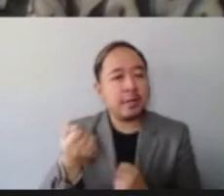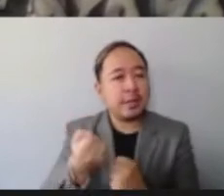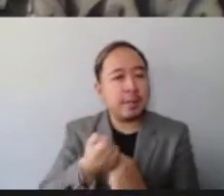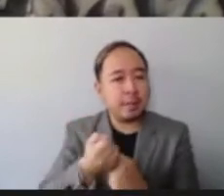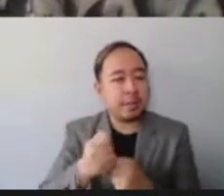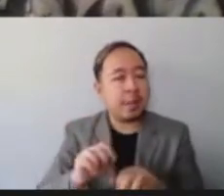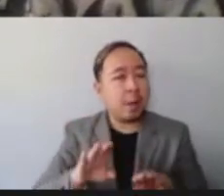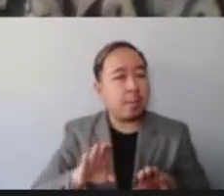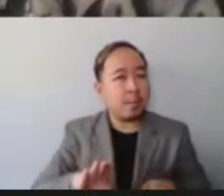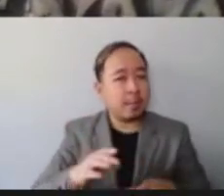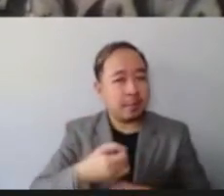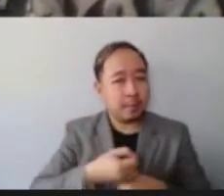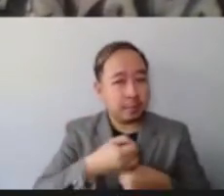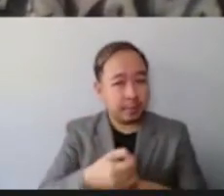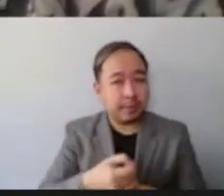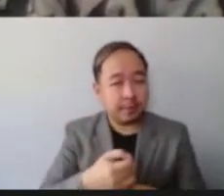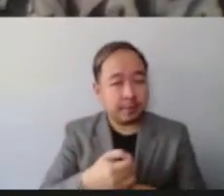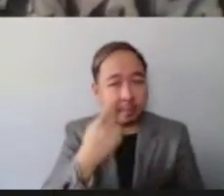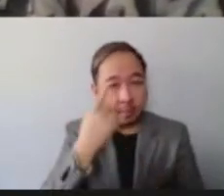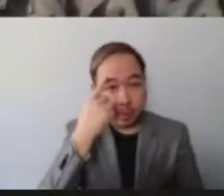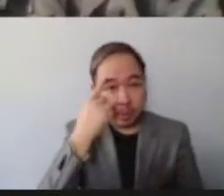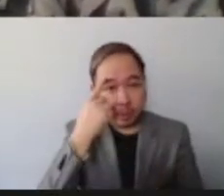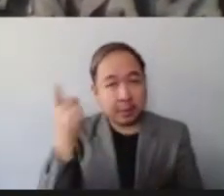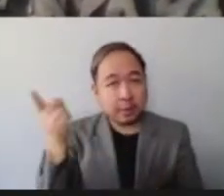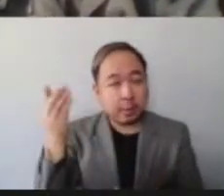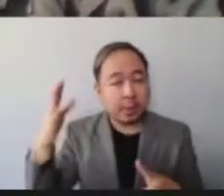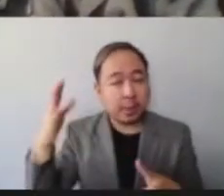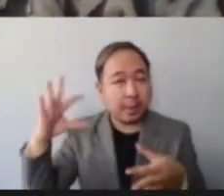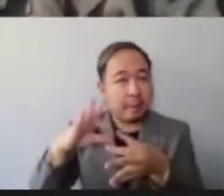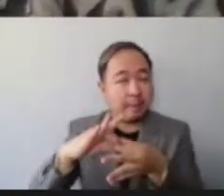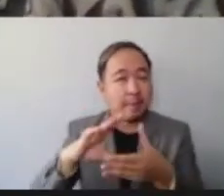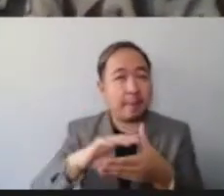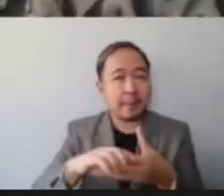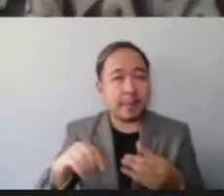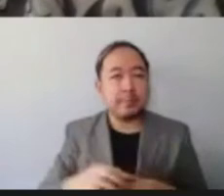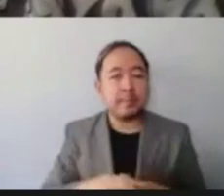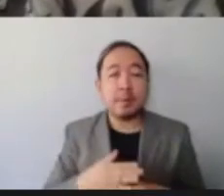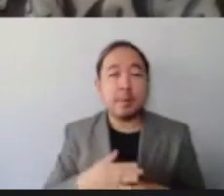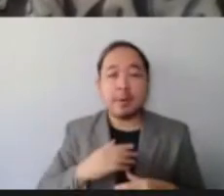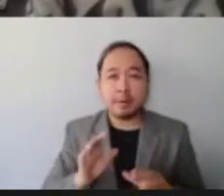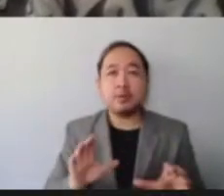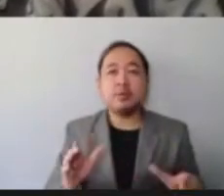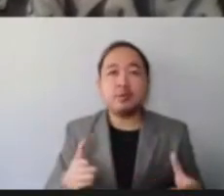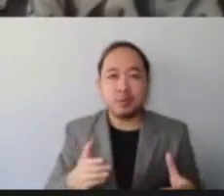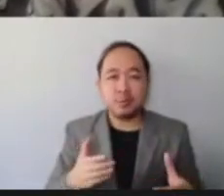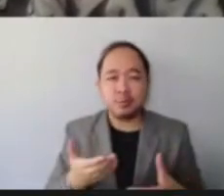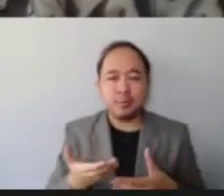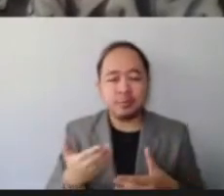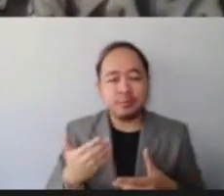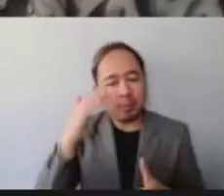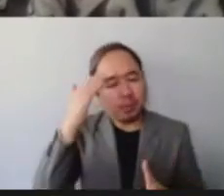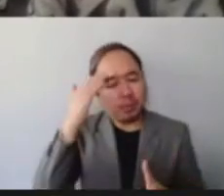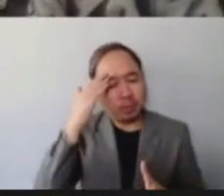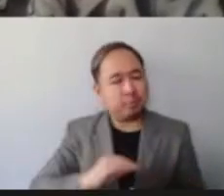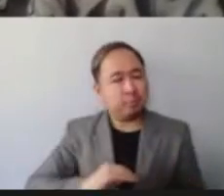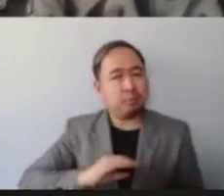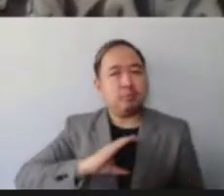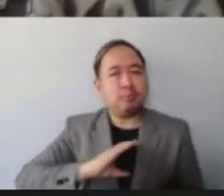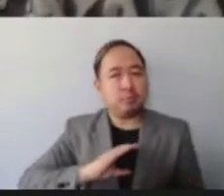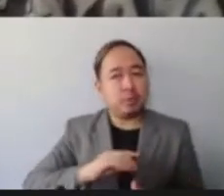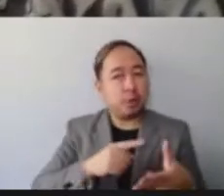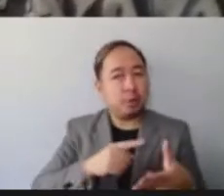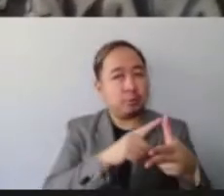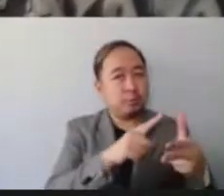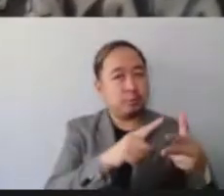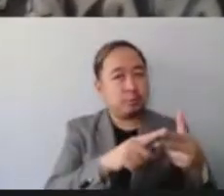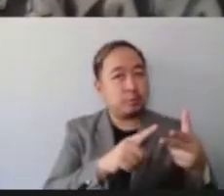of Mongolia my delegation is confident that the distinguished delegates who